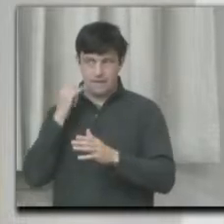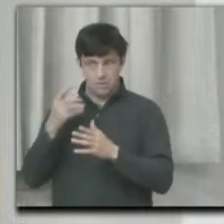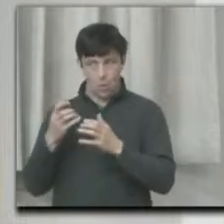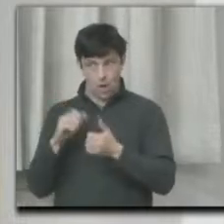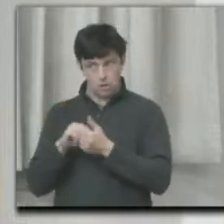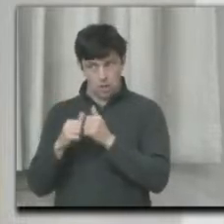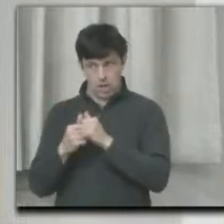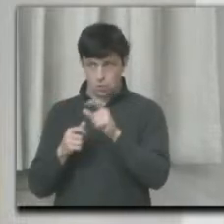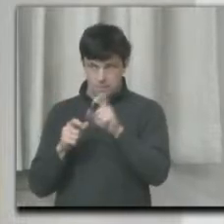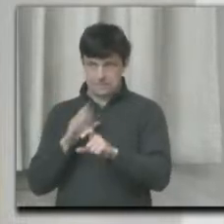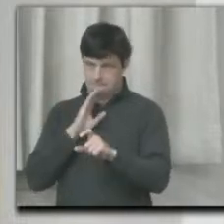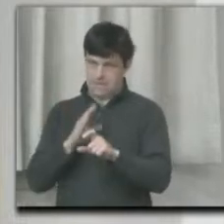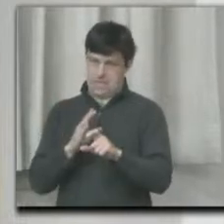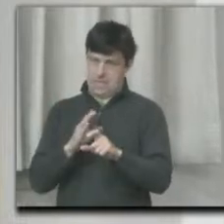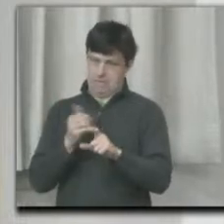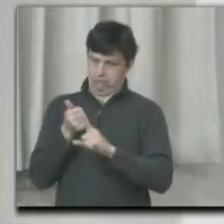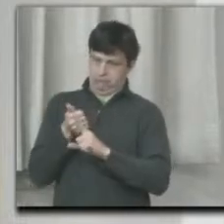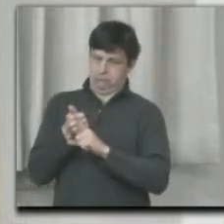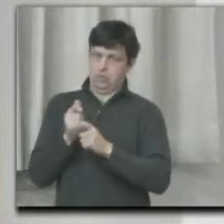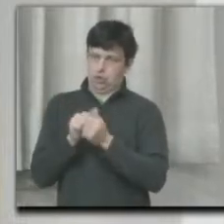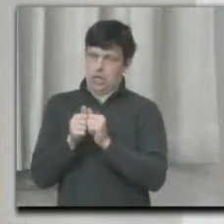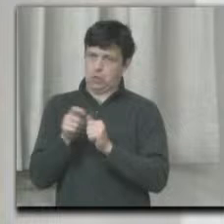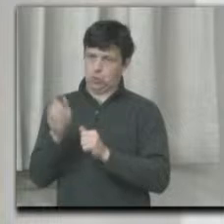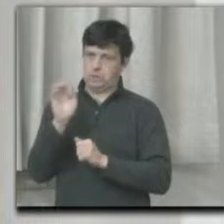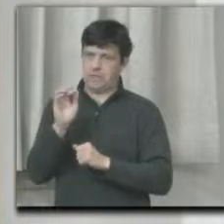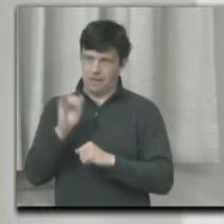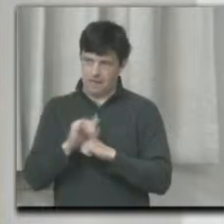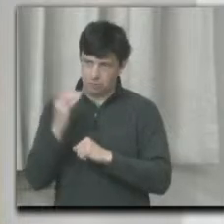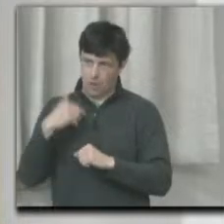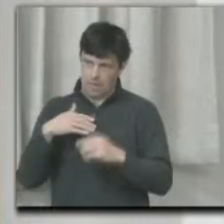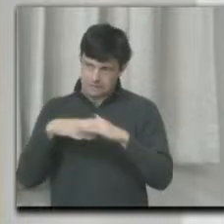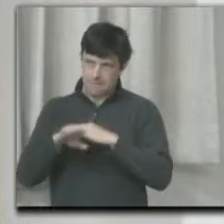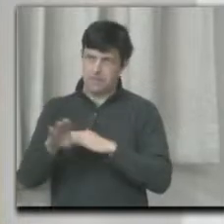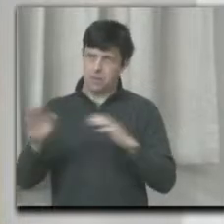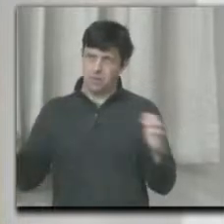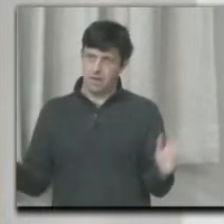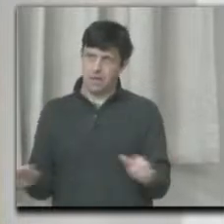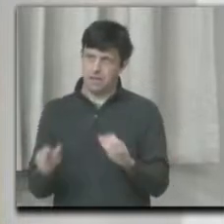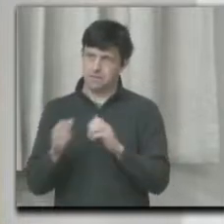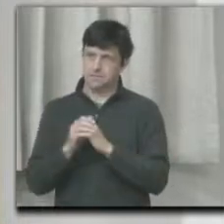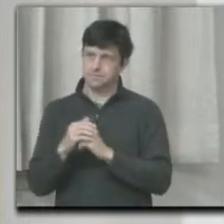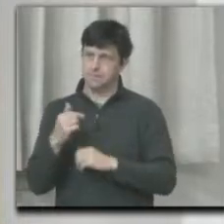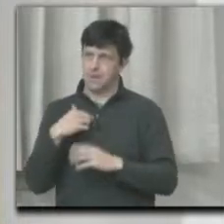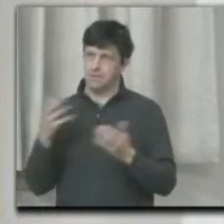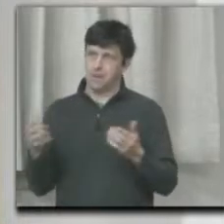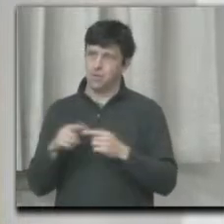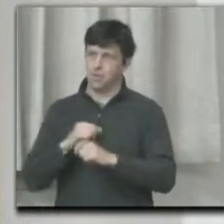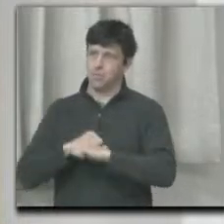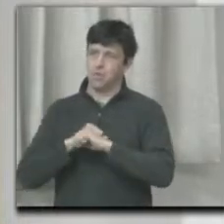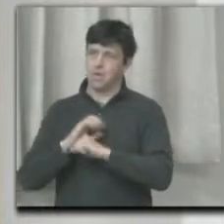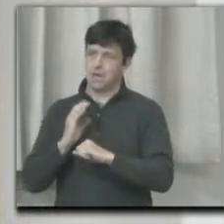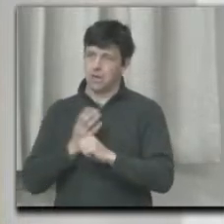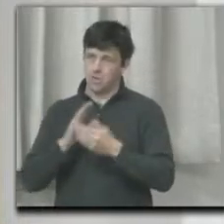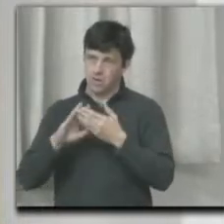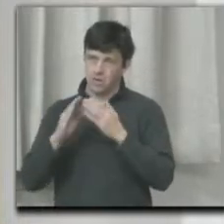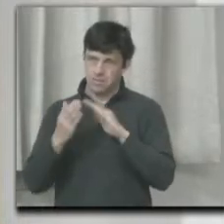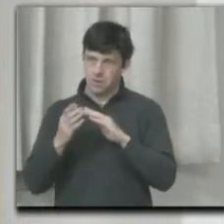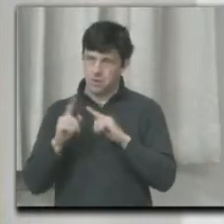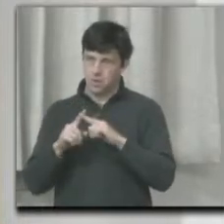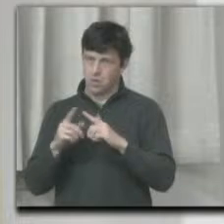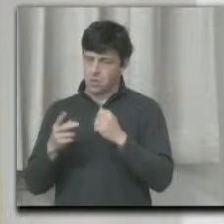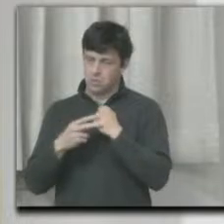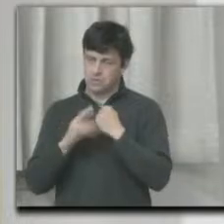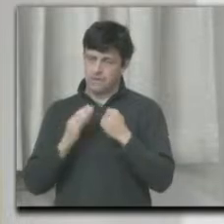change, you must be the change you seek. That is why I'm stepping into action. I am here to protect our community, to preserve